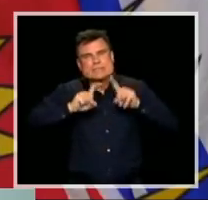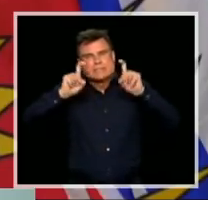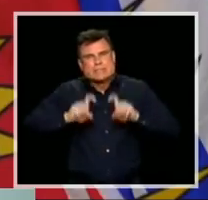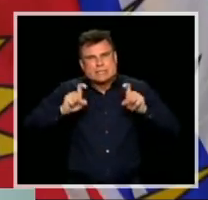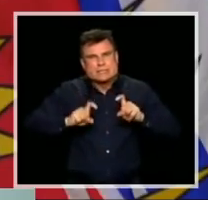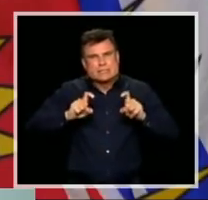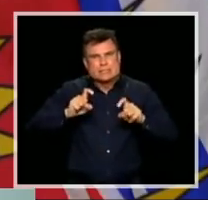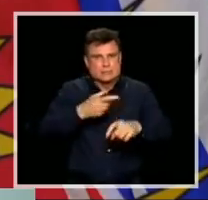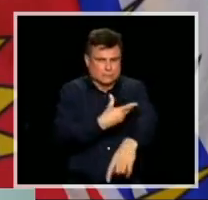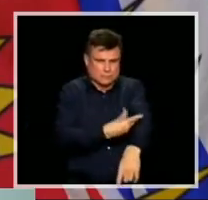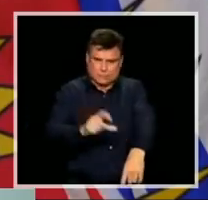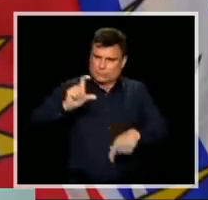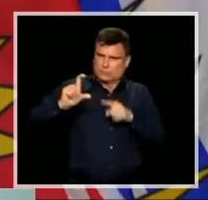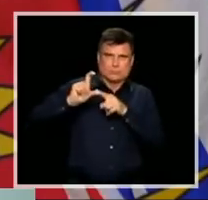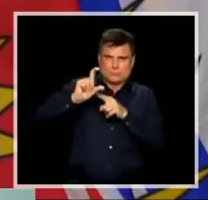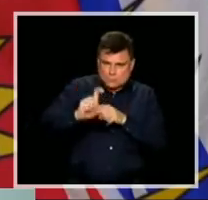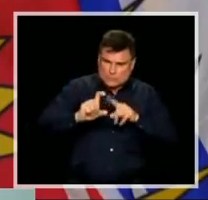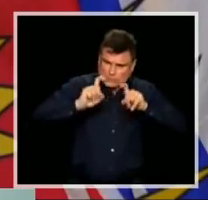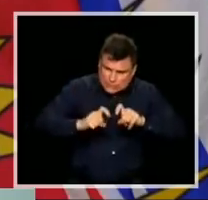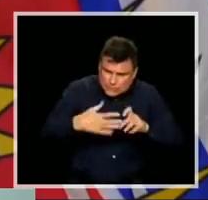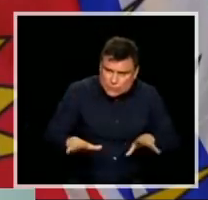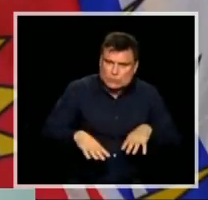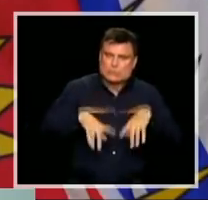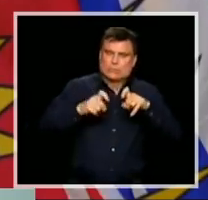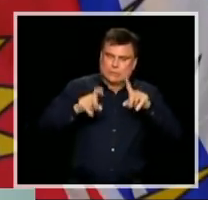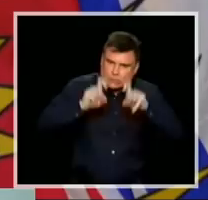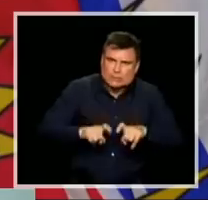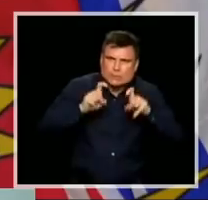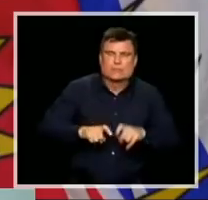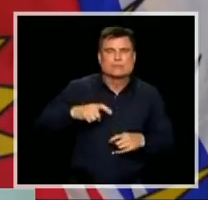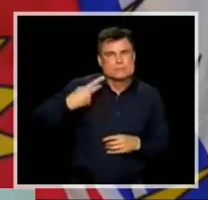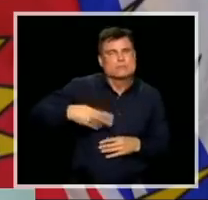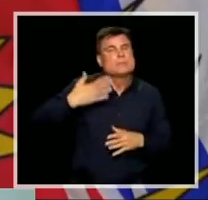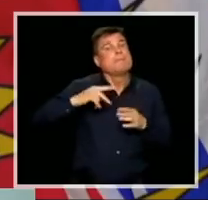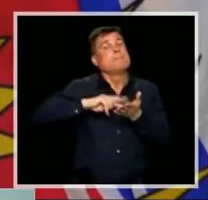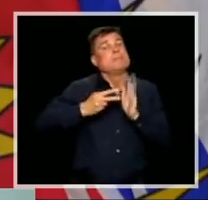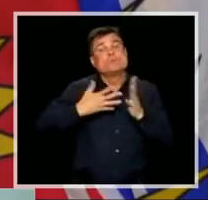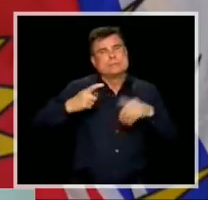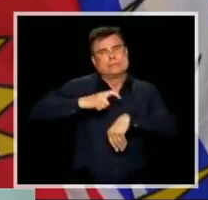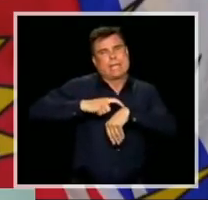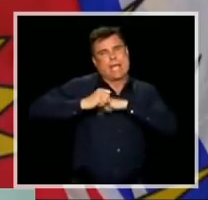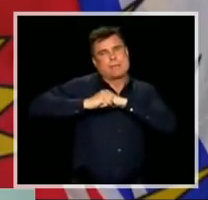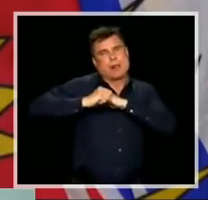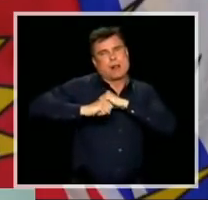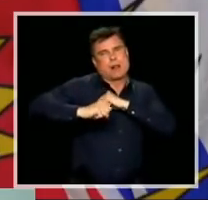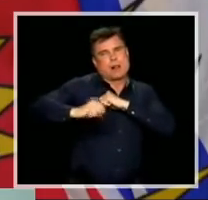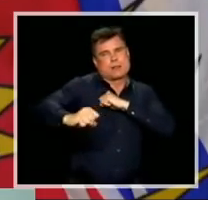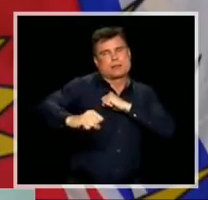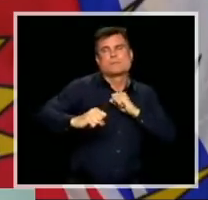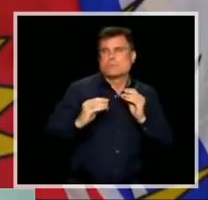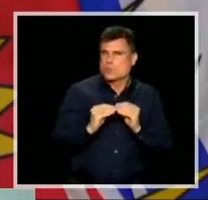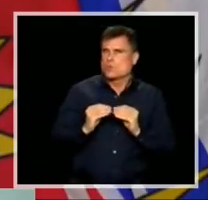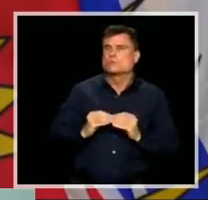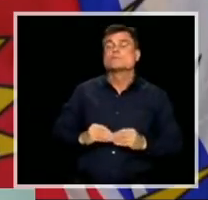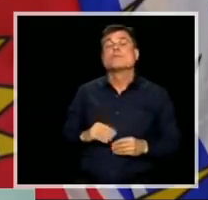with transit providers as they lift those type of restrictions, and